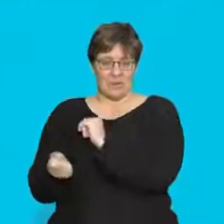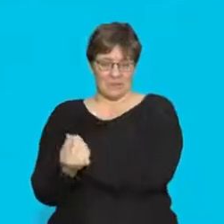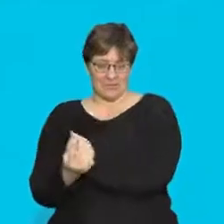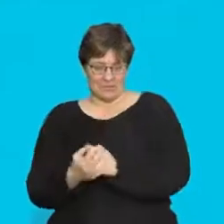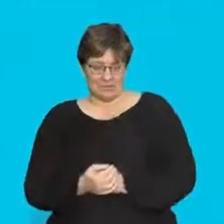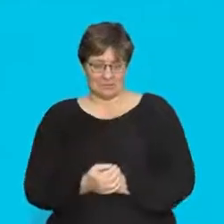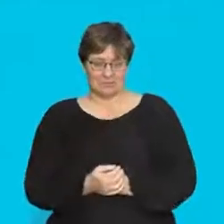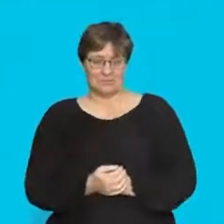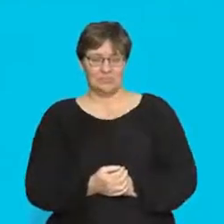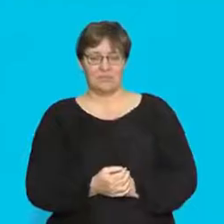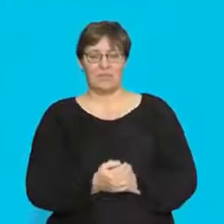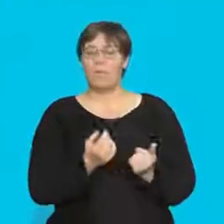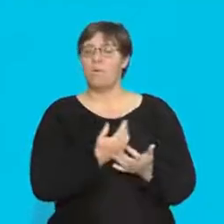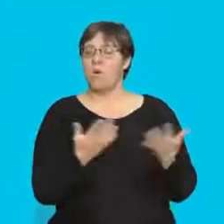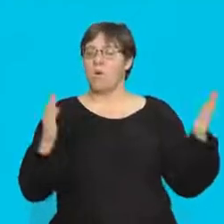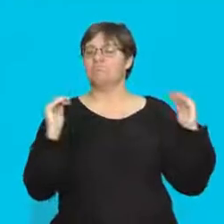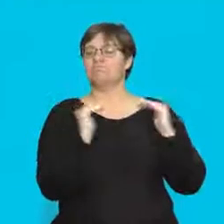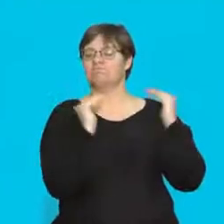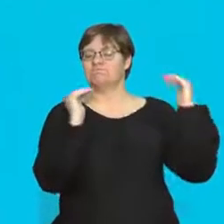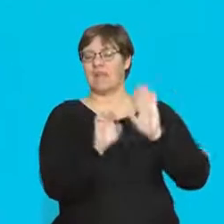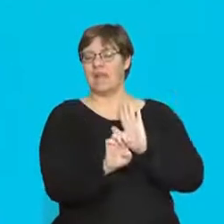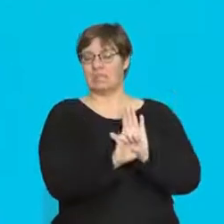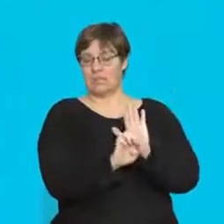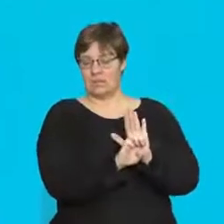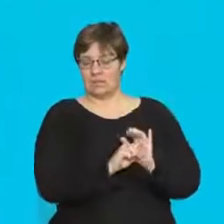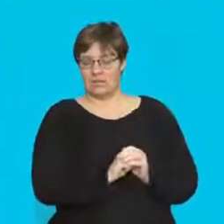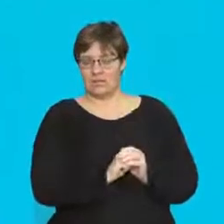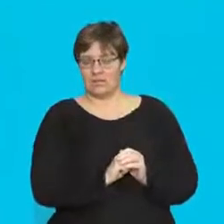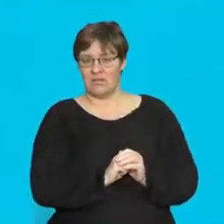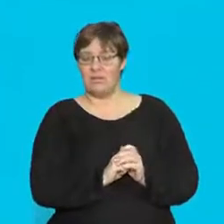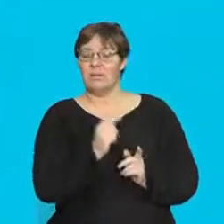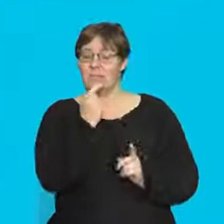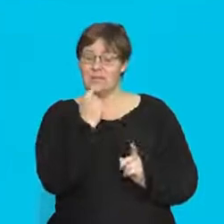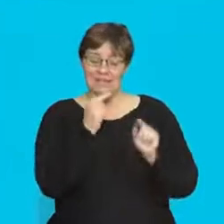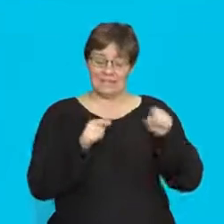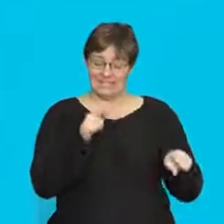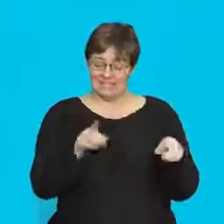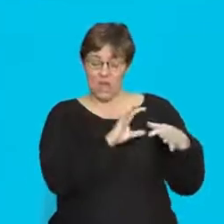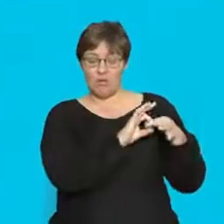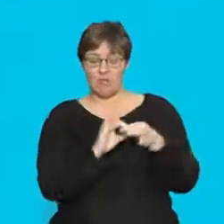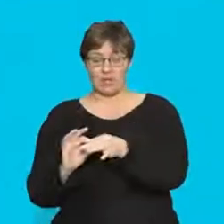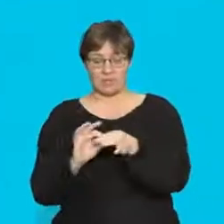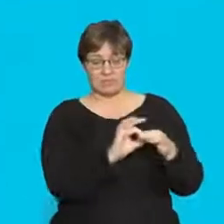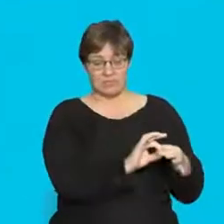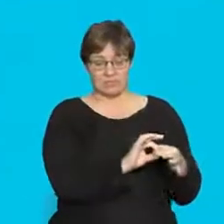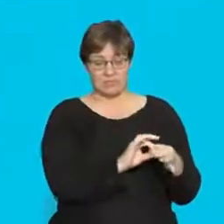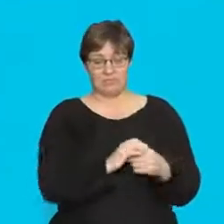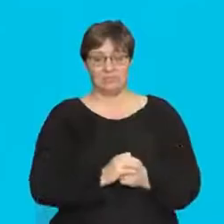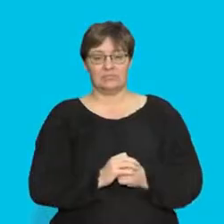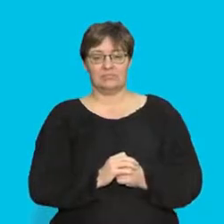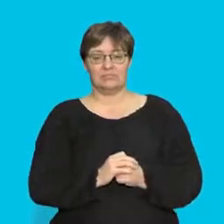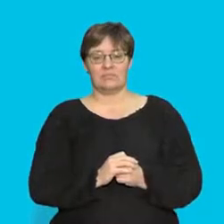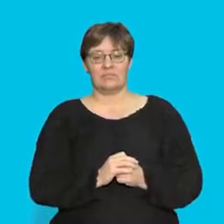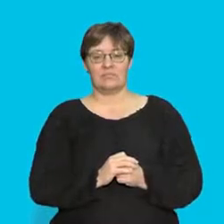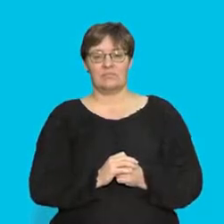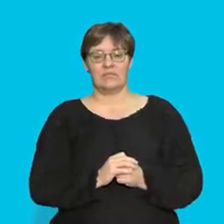of the most classic and famous examples of a predator-prey relationship is